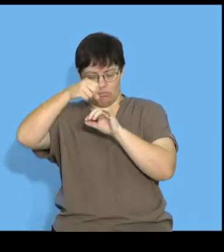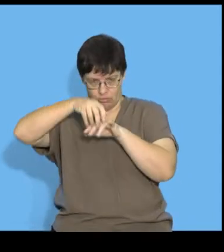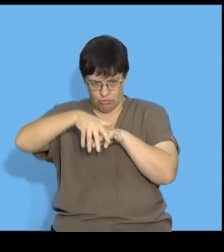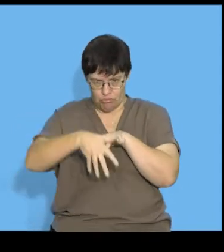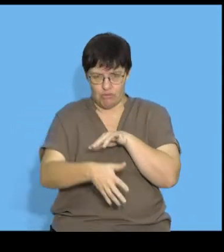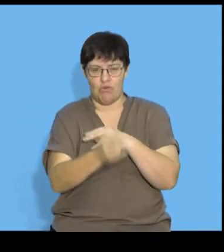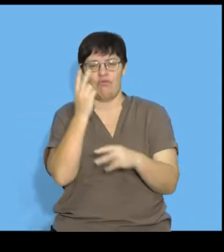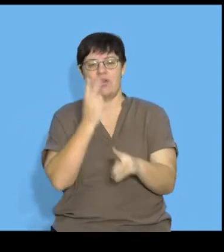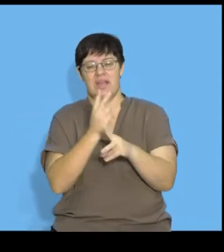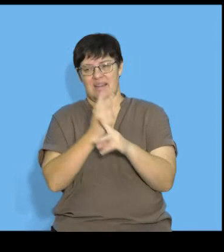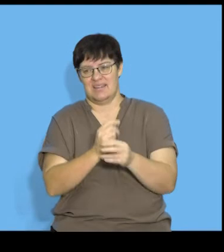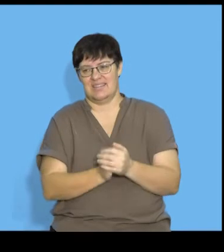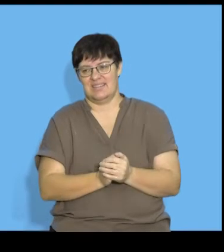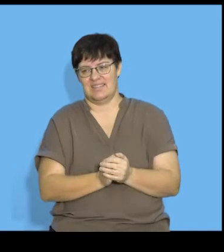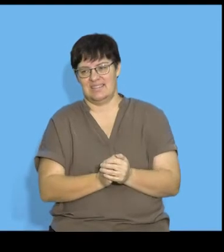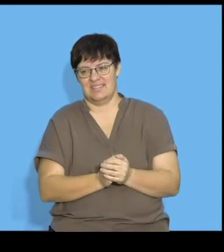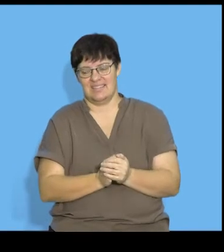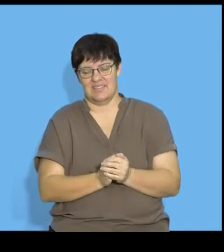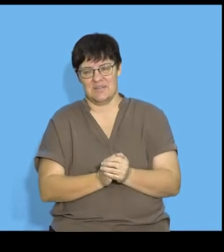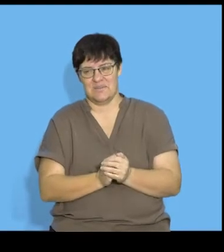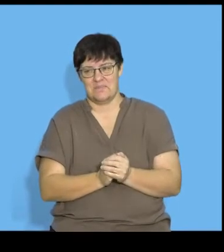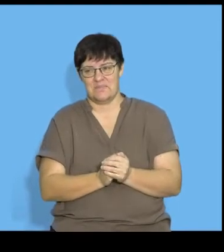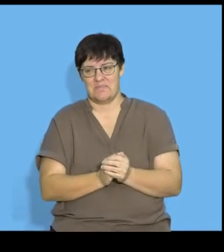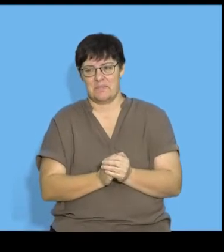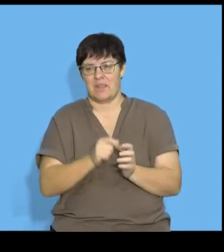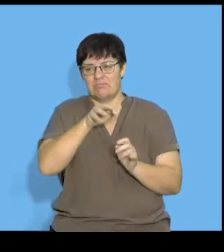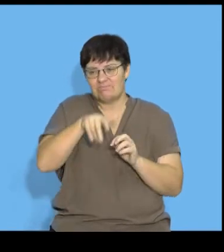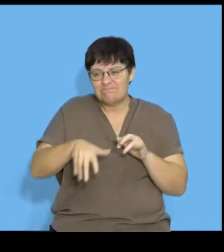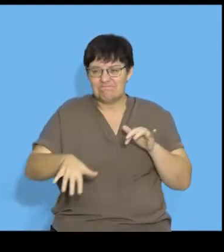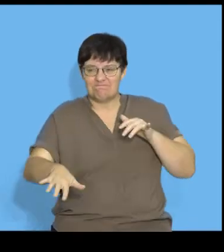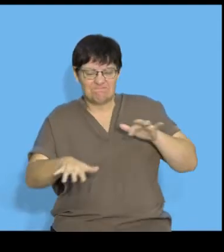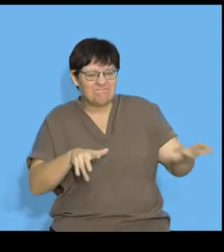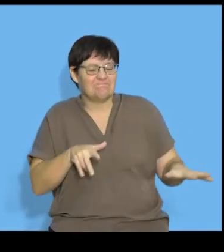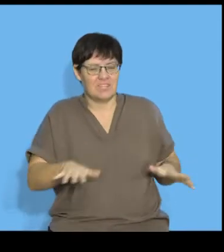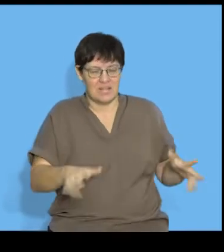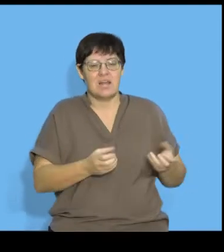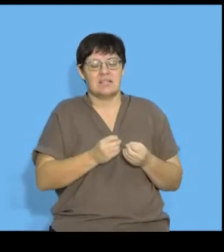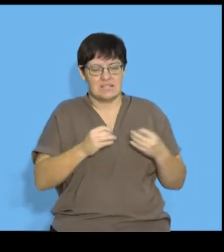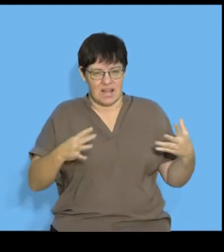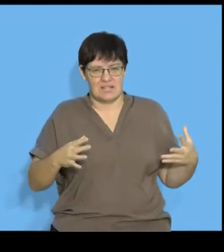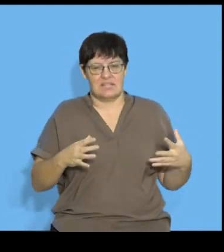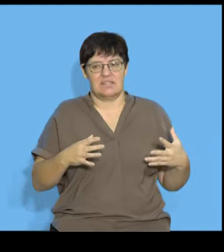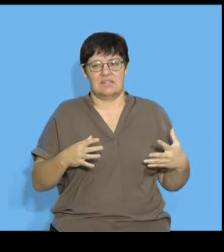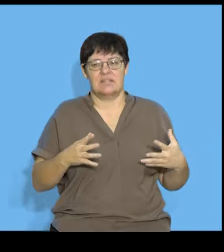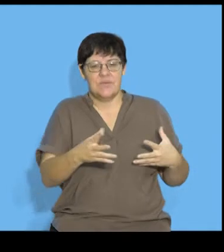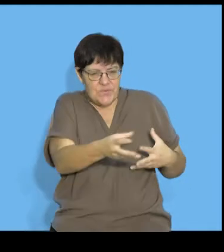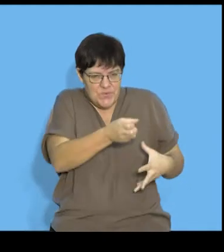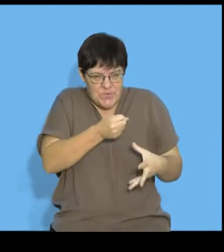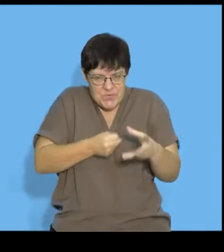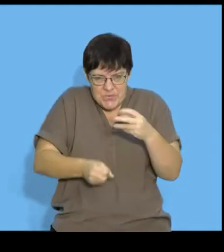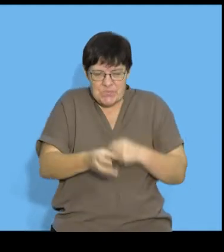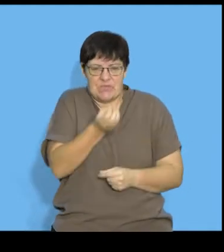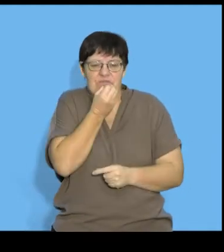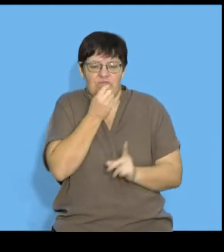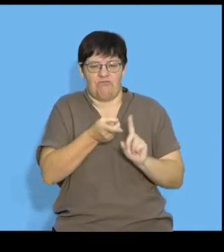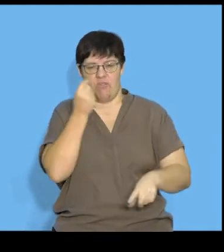these hyphae, all right, these rhizoids, these roots, and they start to take all the nutrients from the bread,